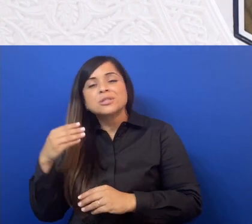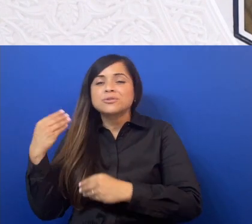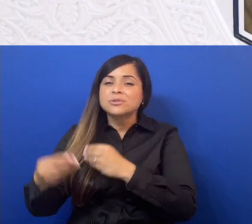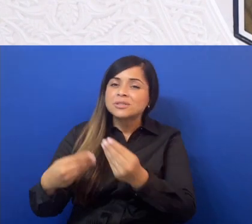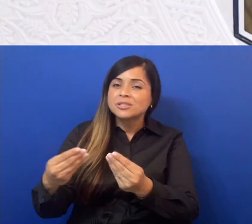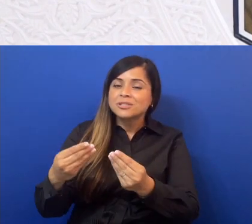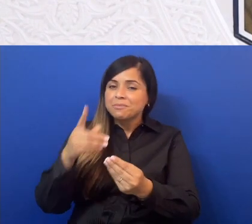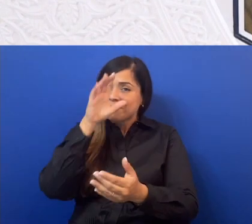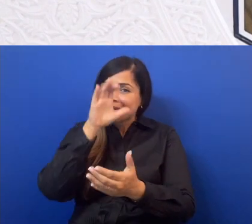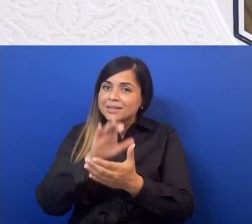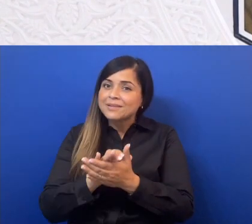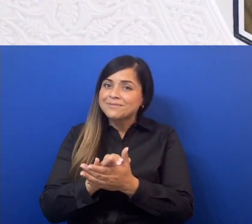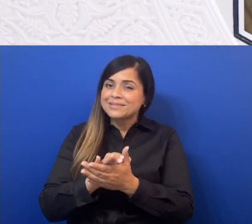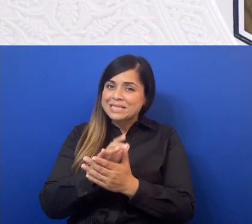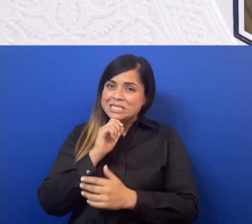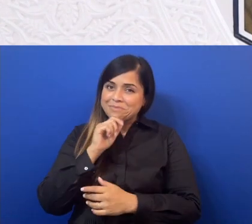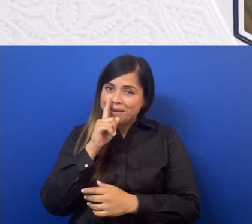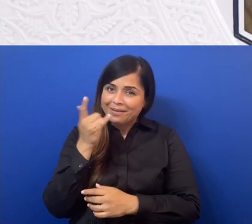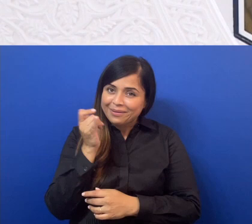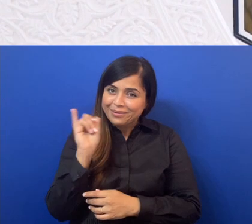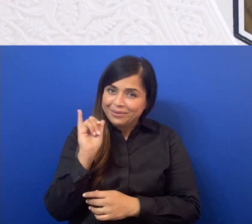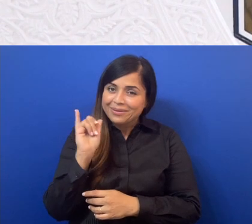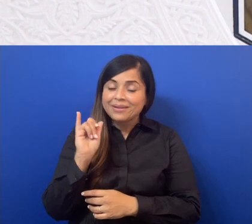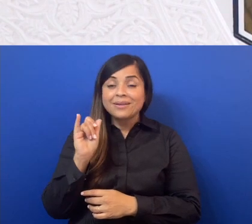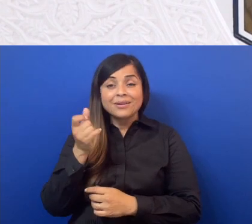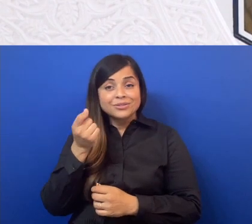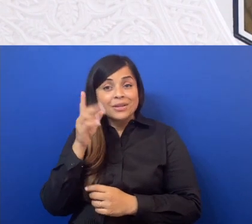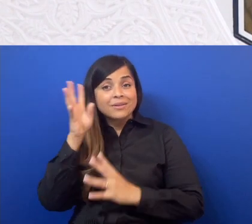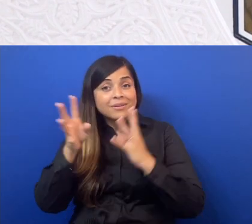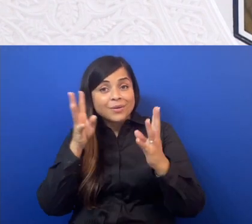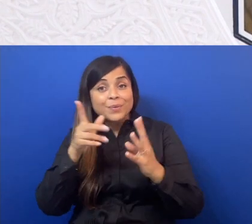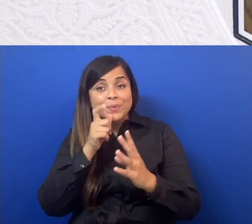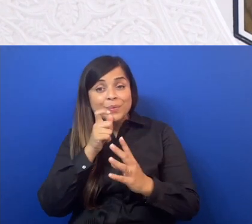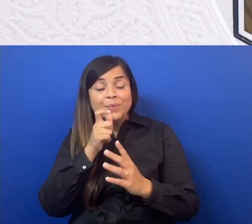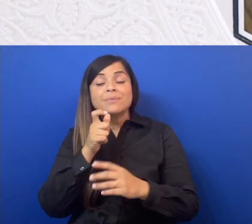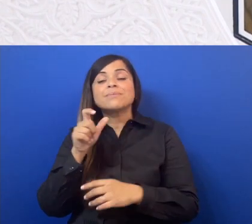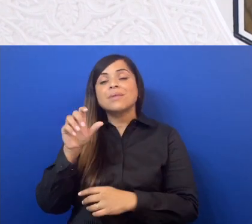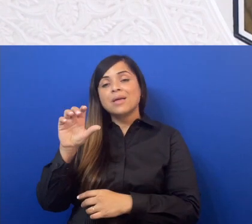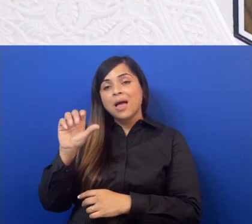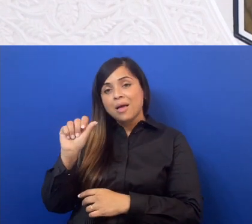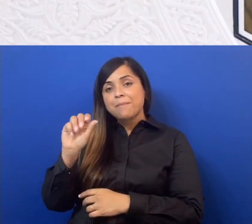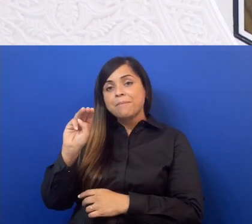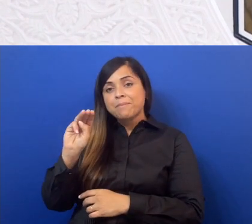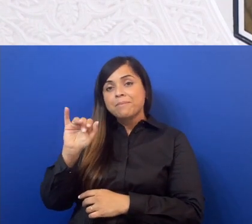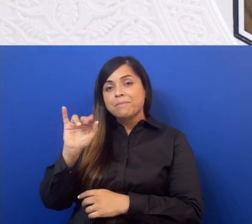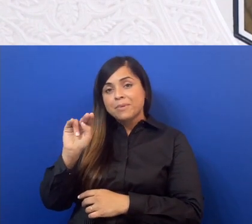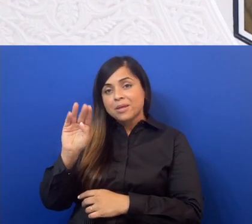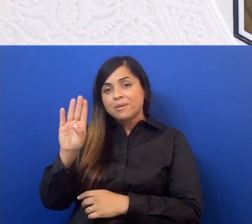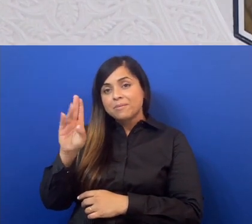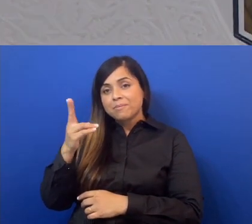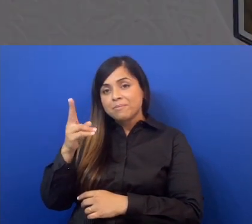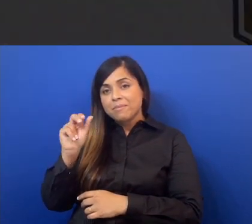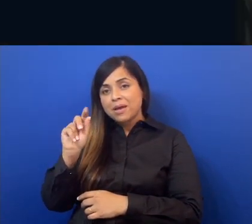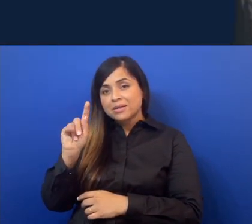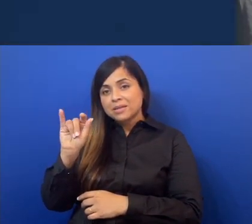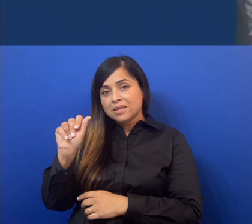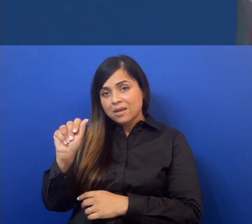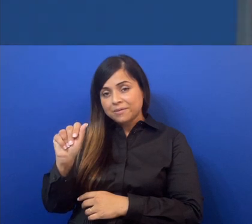musical composition evoking the history, traditions, and values of the Ismaili Imamat, composed by Amin Bhatia.